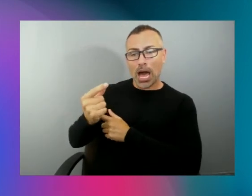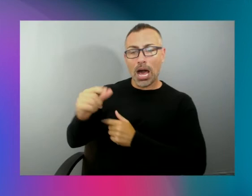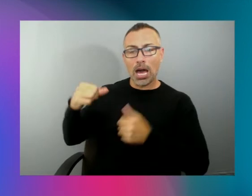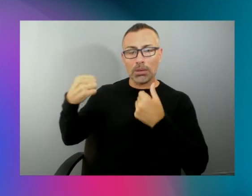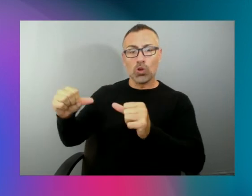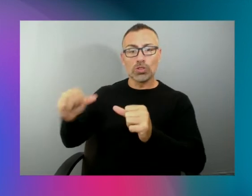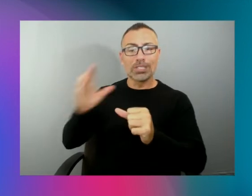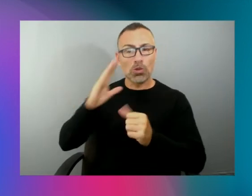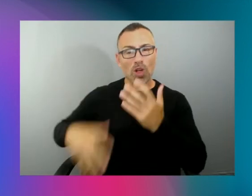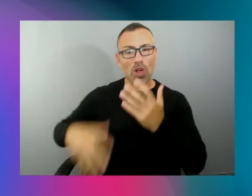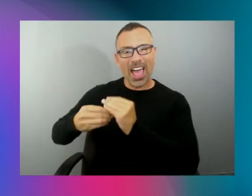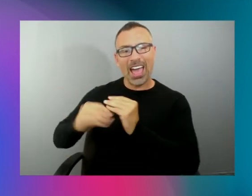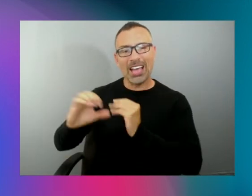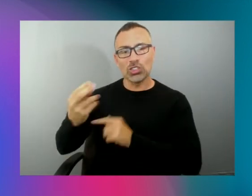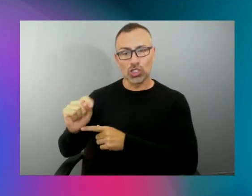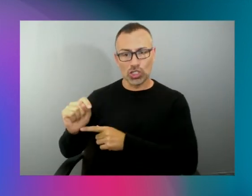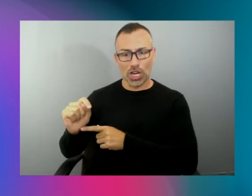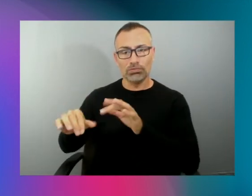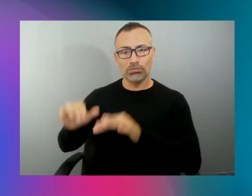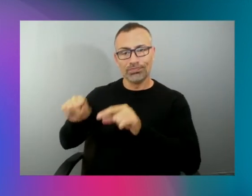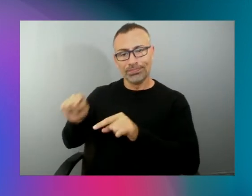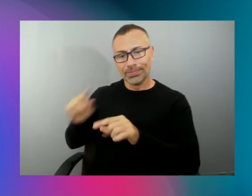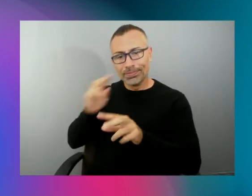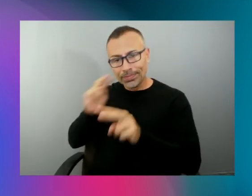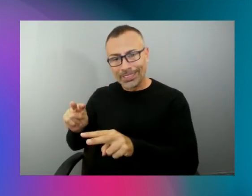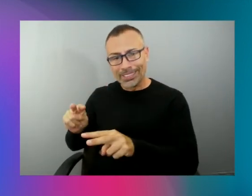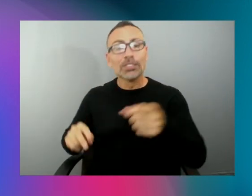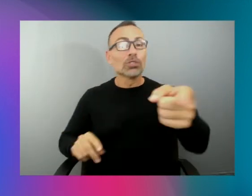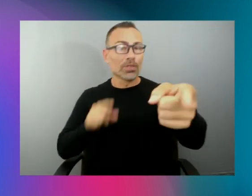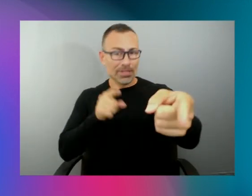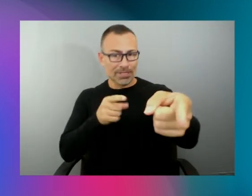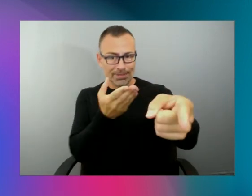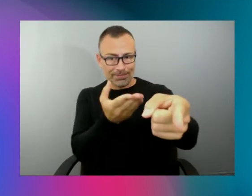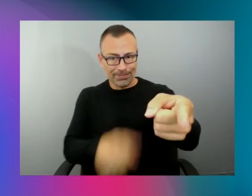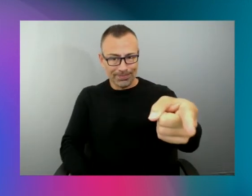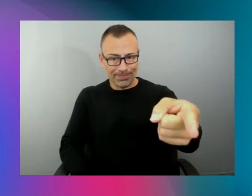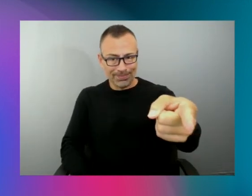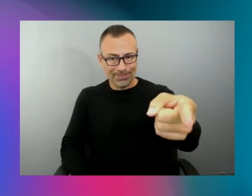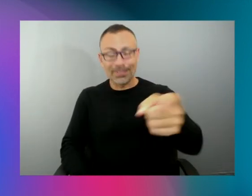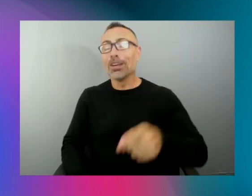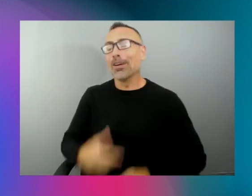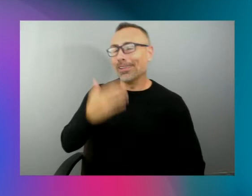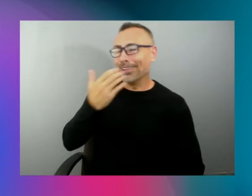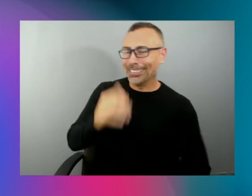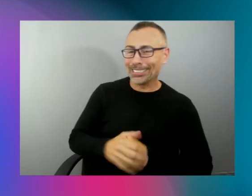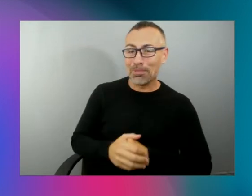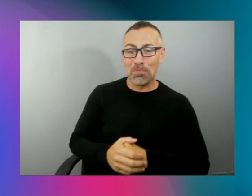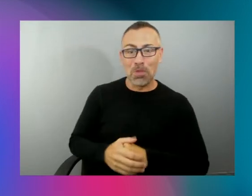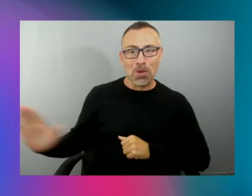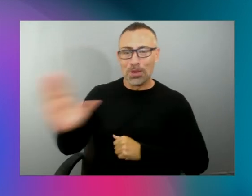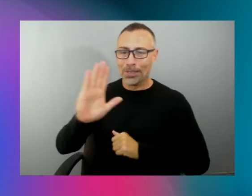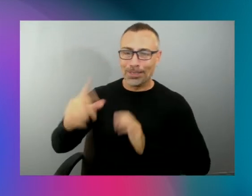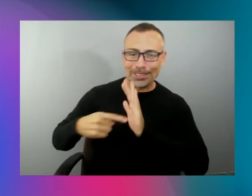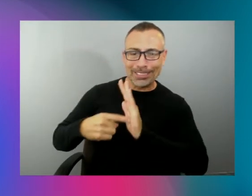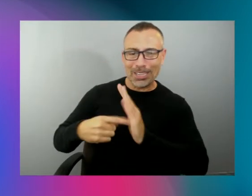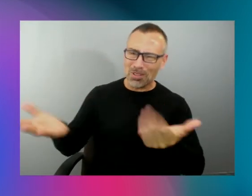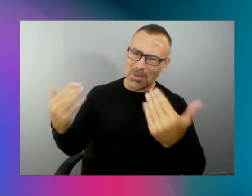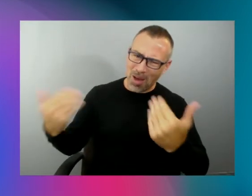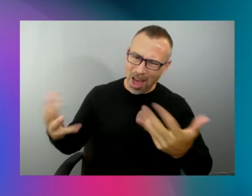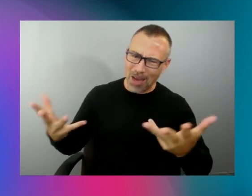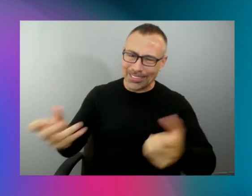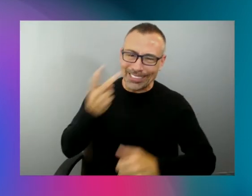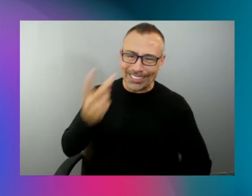Yeah, this is the blog post. Awesome. Well, yeah, let's see this demo. I'd love to see this in action. Let's look the demo,